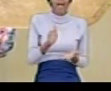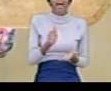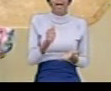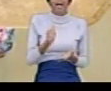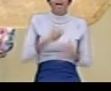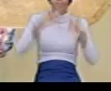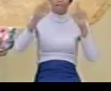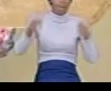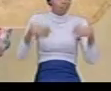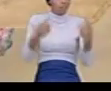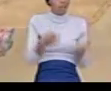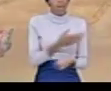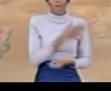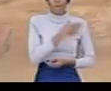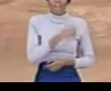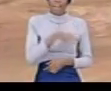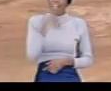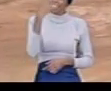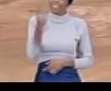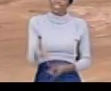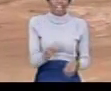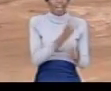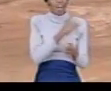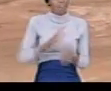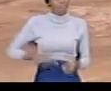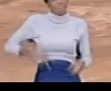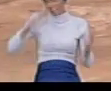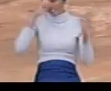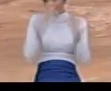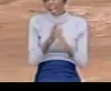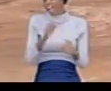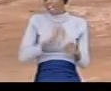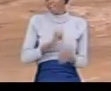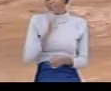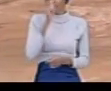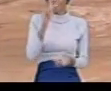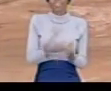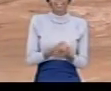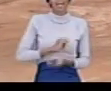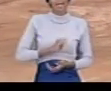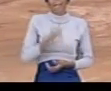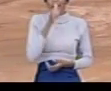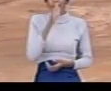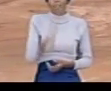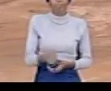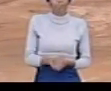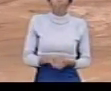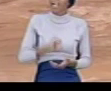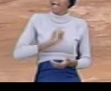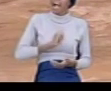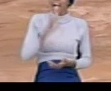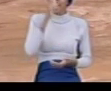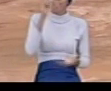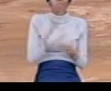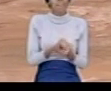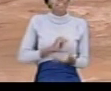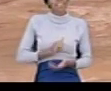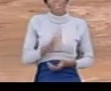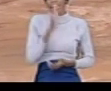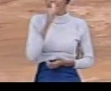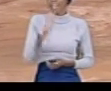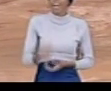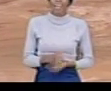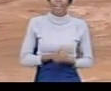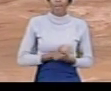I am. Go and tell Pharaoh, I am that I am. Sing it, I am that